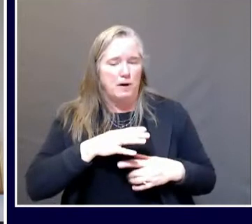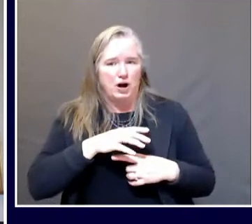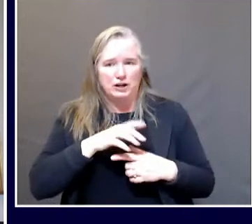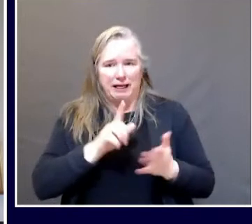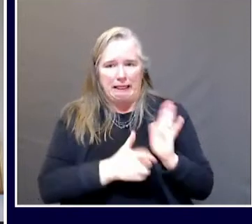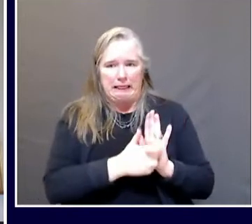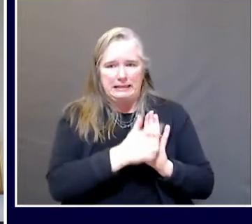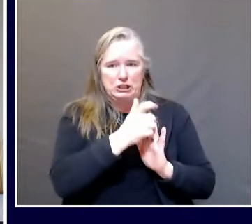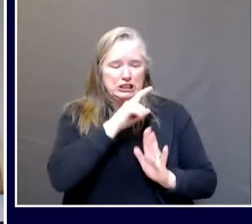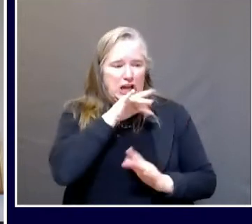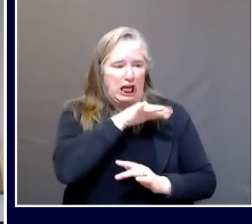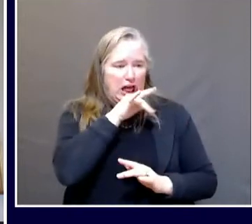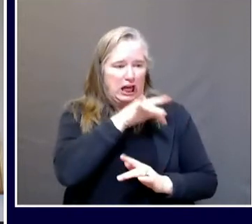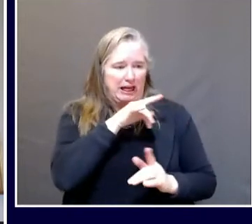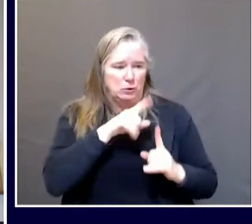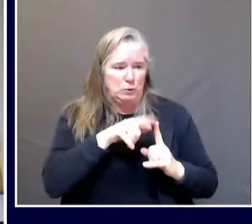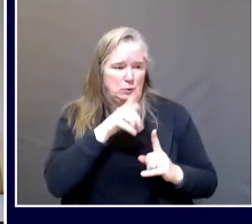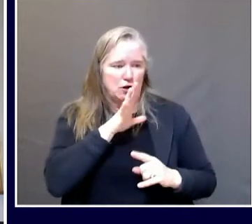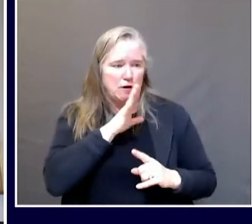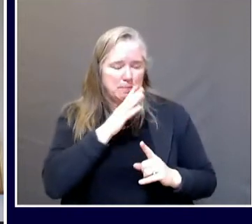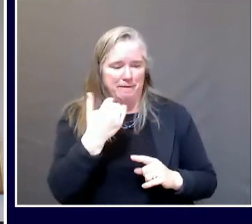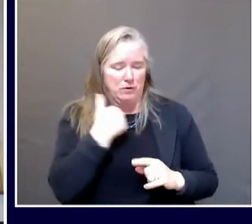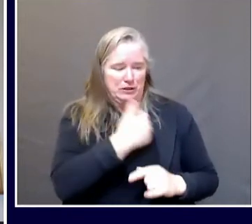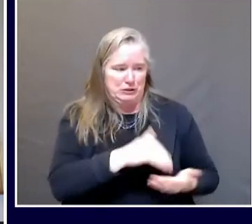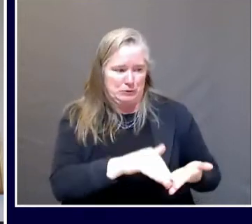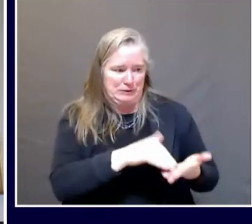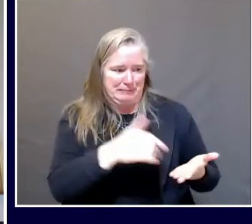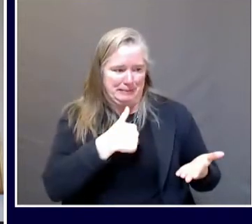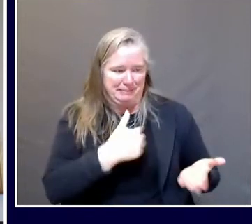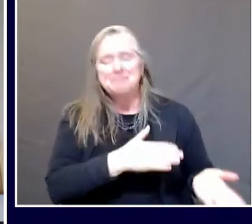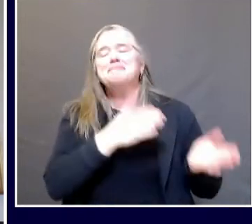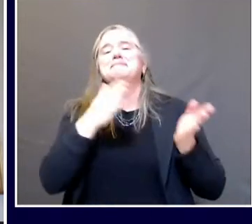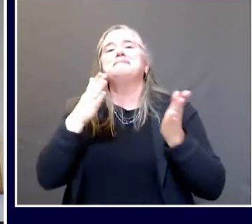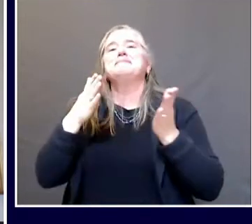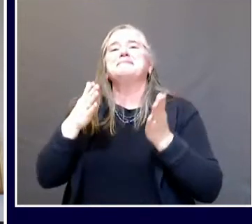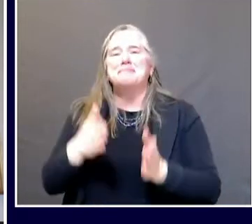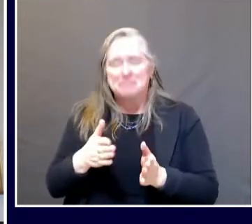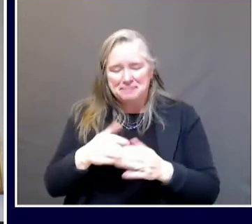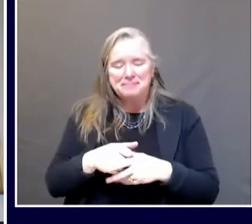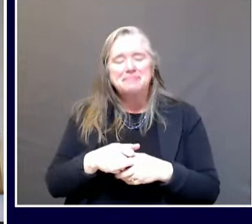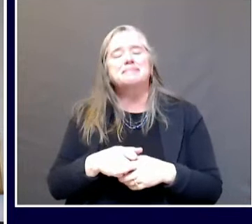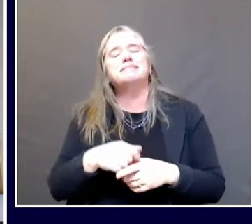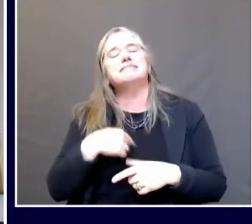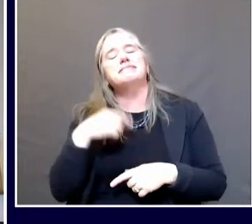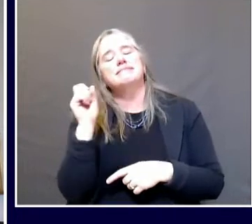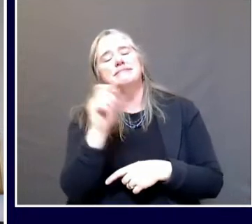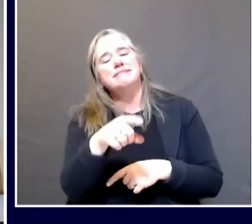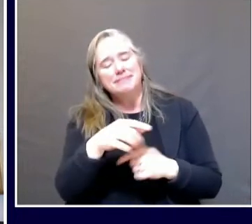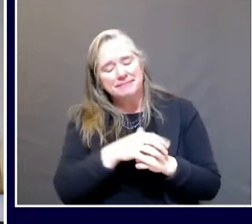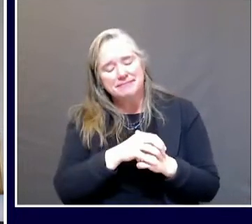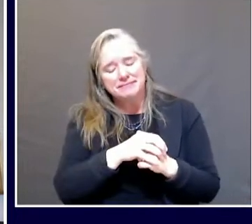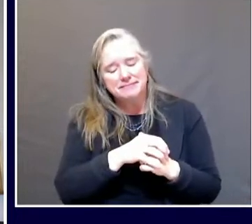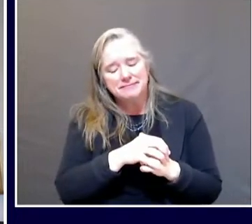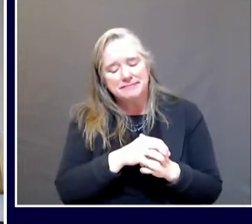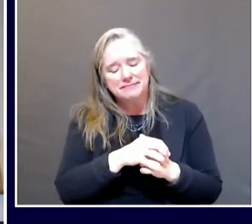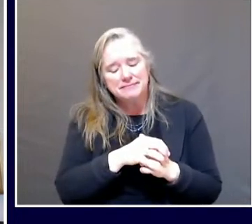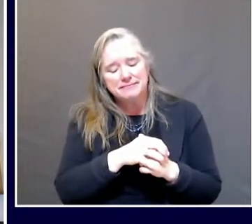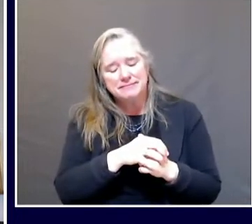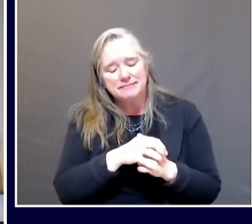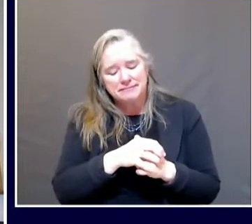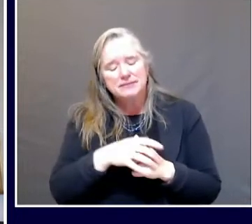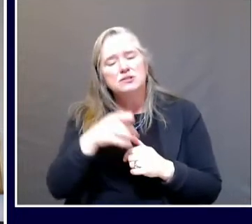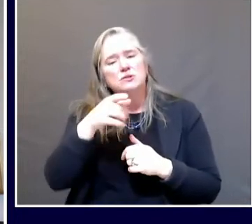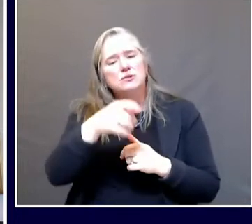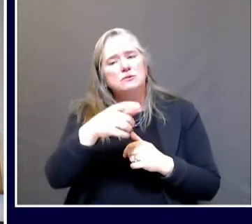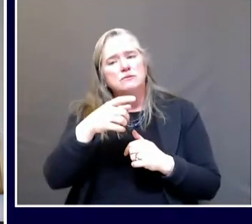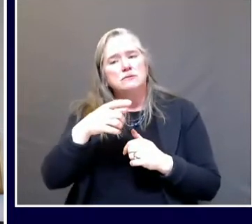that. The first question I have is, which demographic of people in the state is impacted most by this